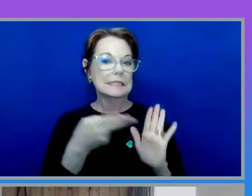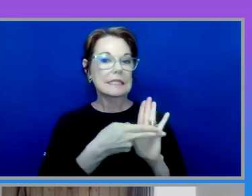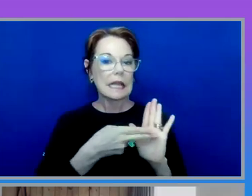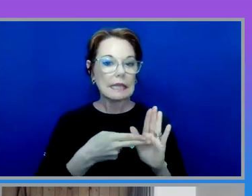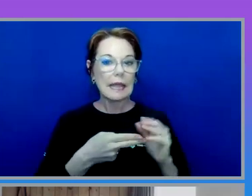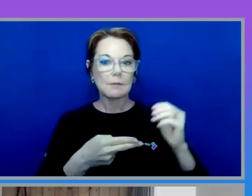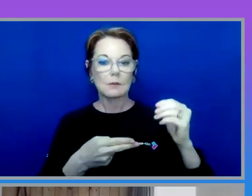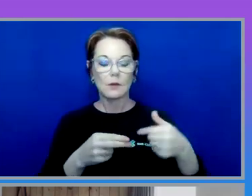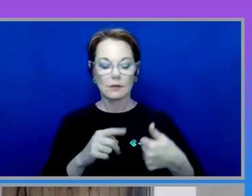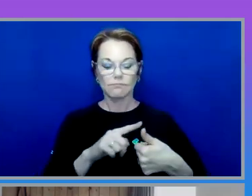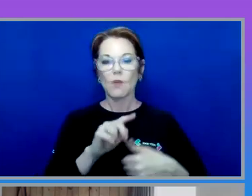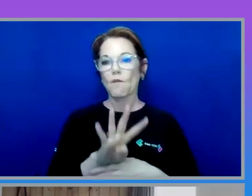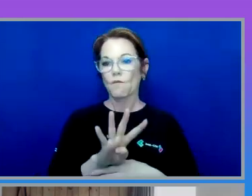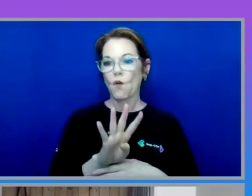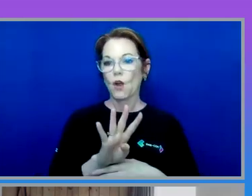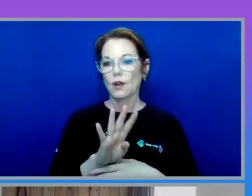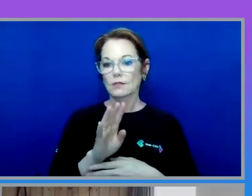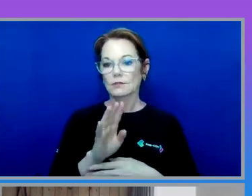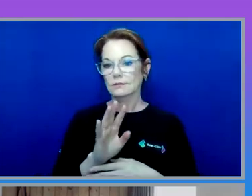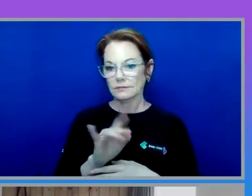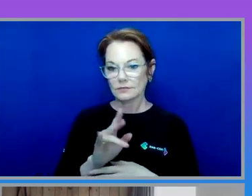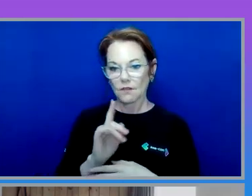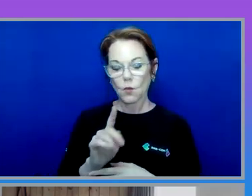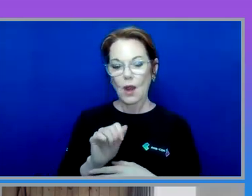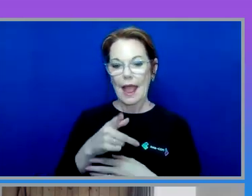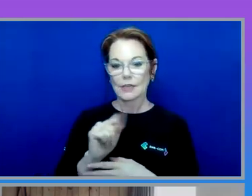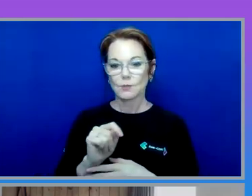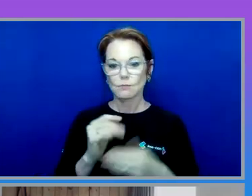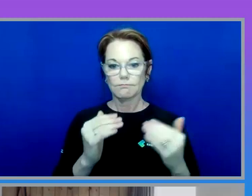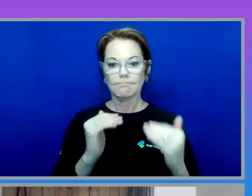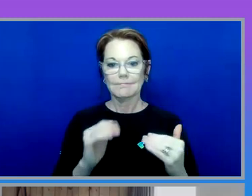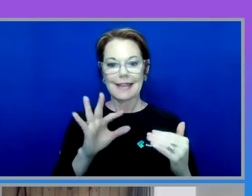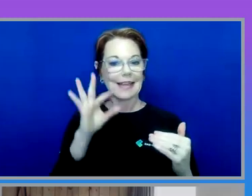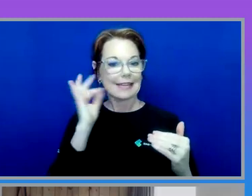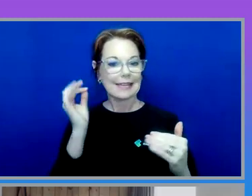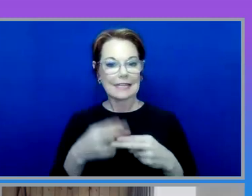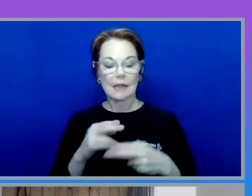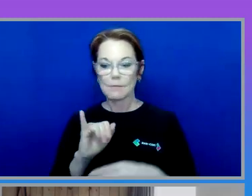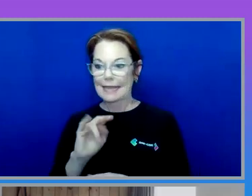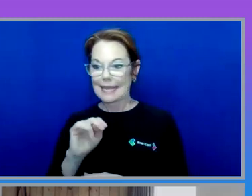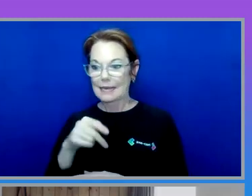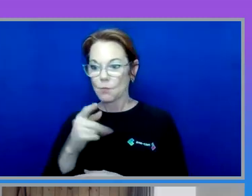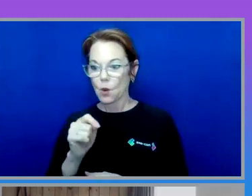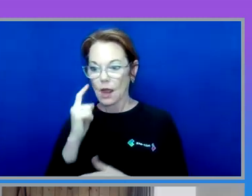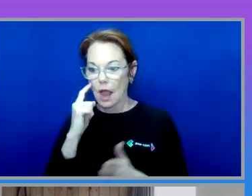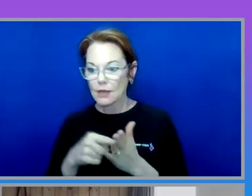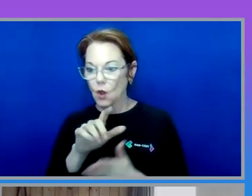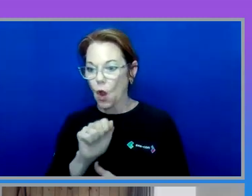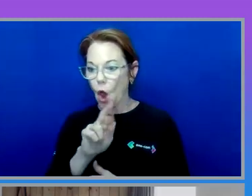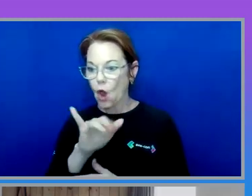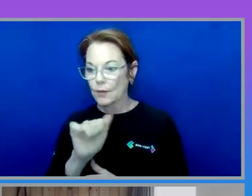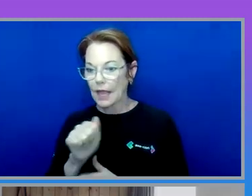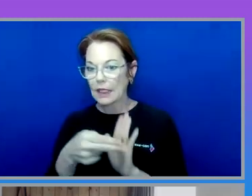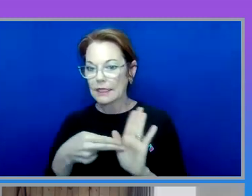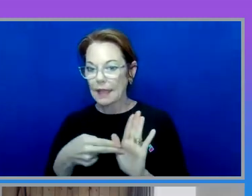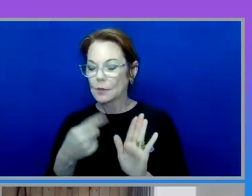the for attribute and it says cat's name. That's great. We have an input. Oh, the input has an ARIA label. And it says,